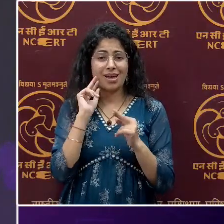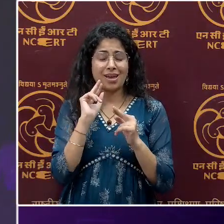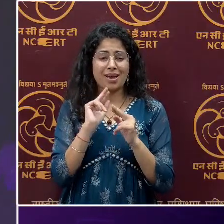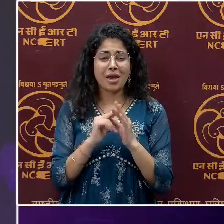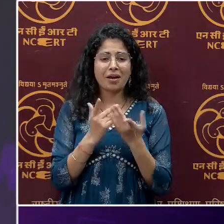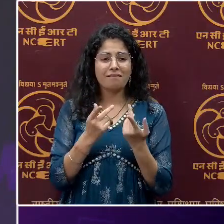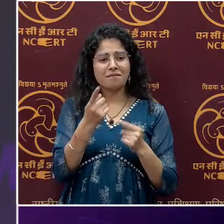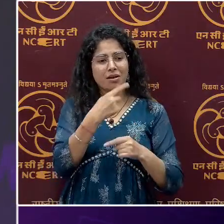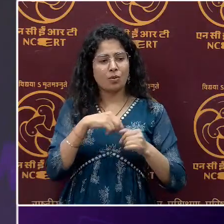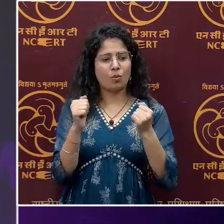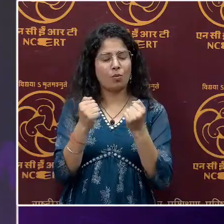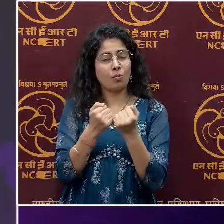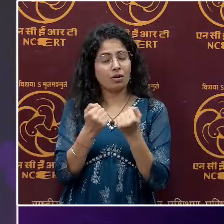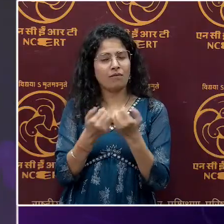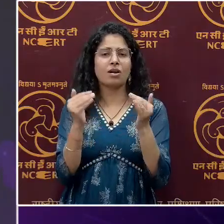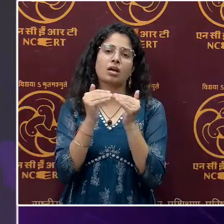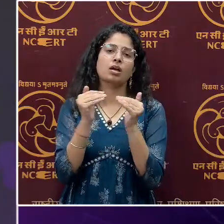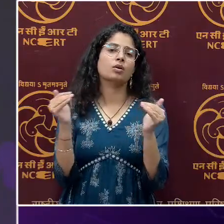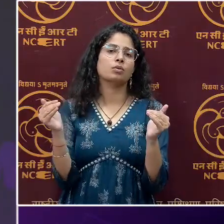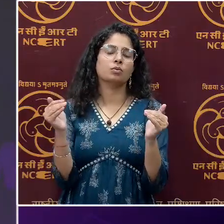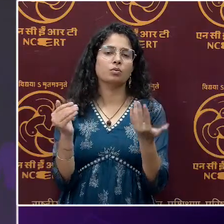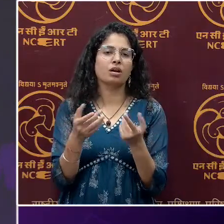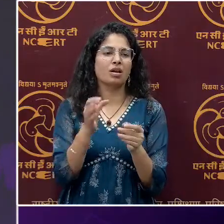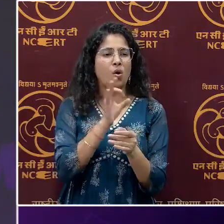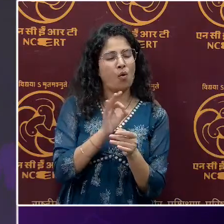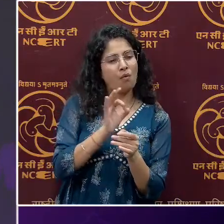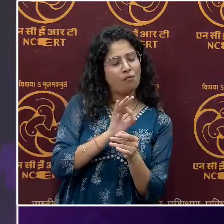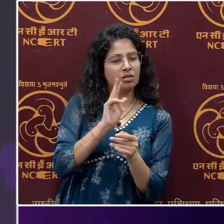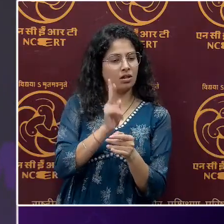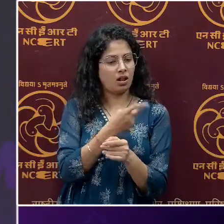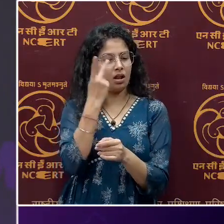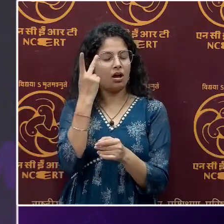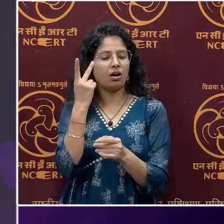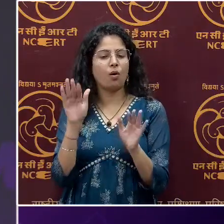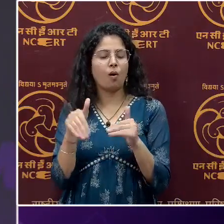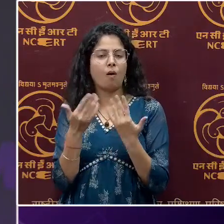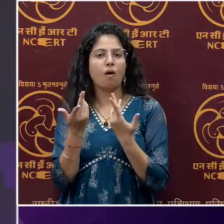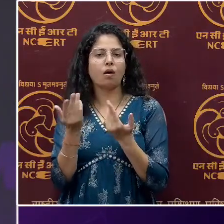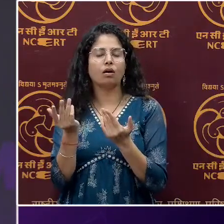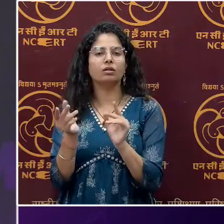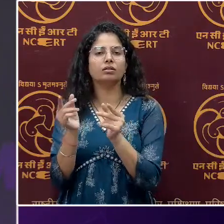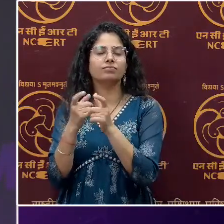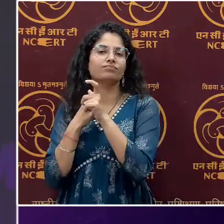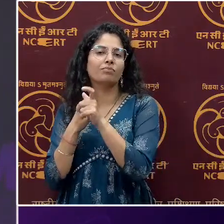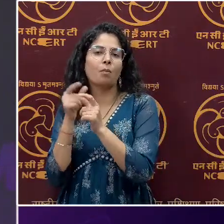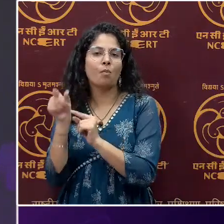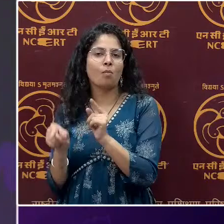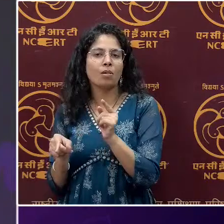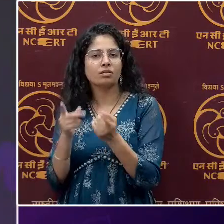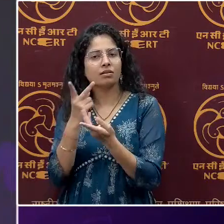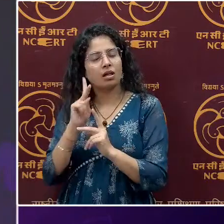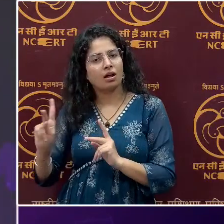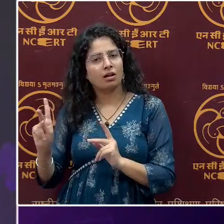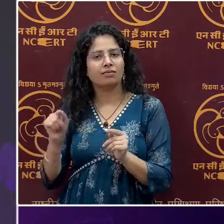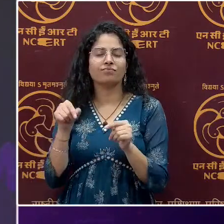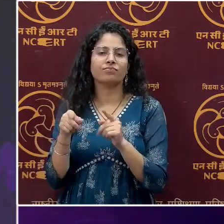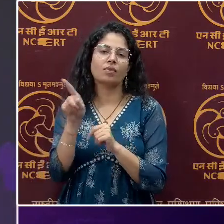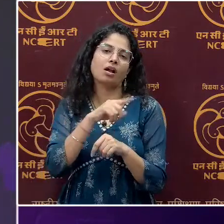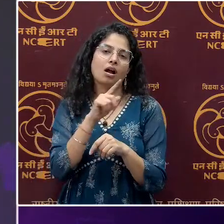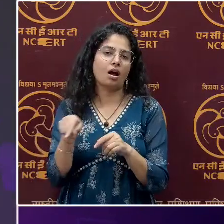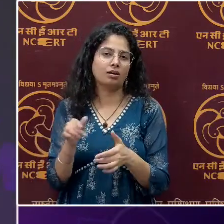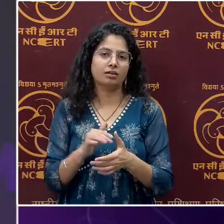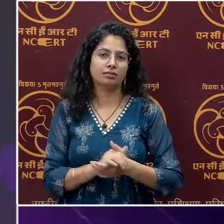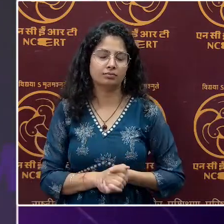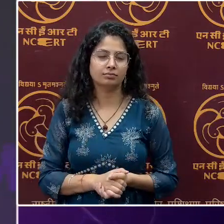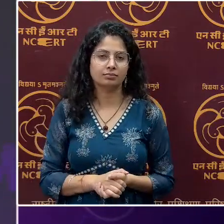be equal. Well, I'm There sure should be no officer Yeah. and soldier quota. Well, That's I'm sure what I believe. that you know, we can expect many more reforms in various systems